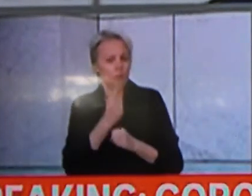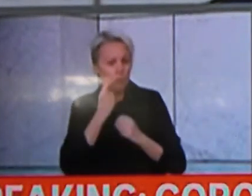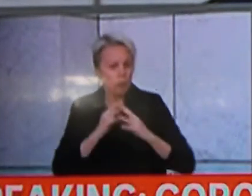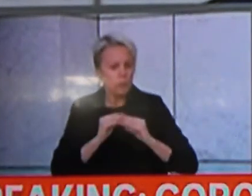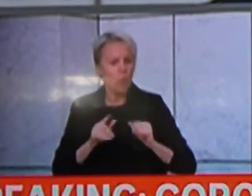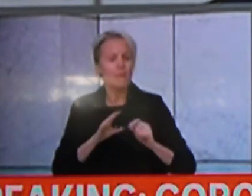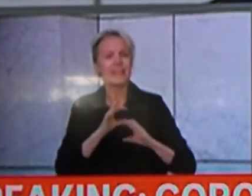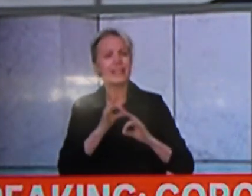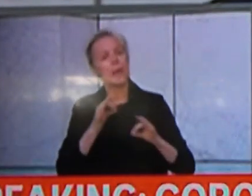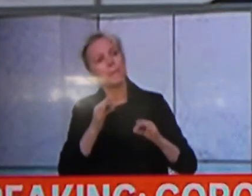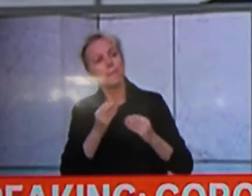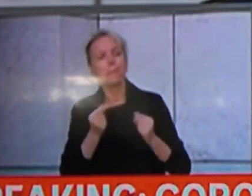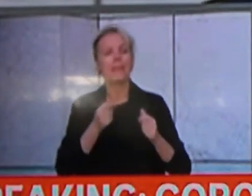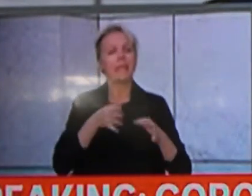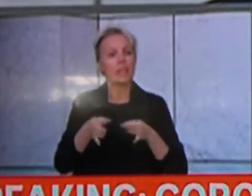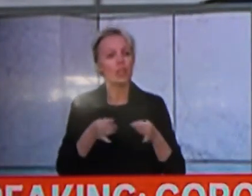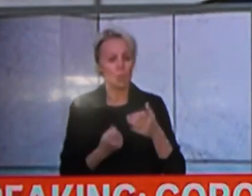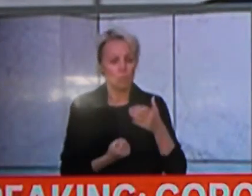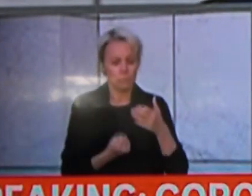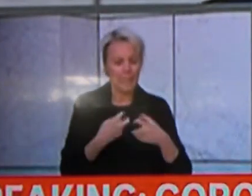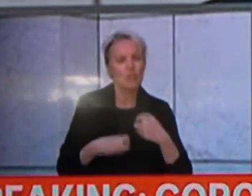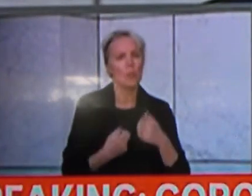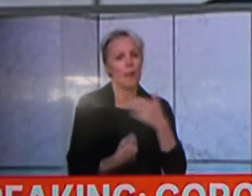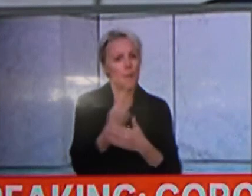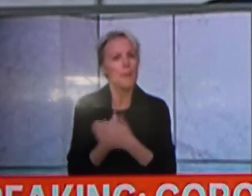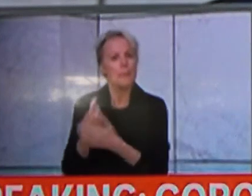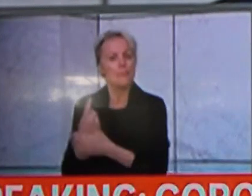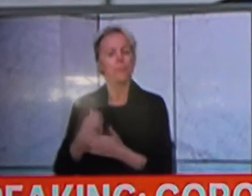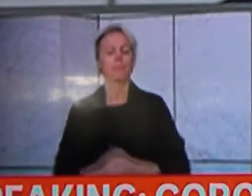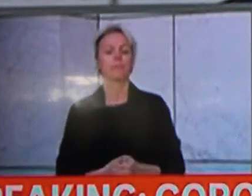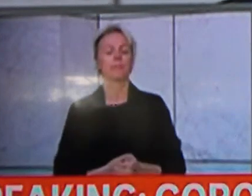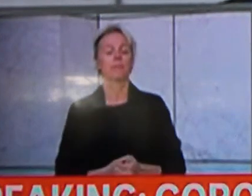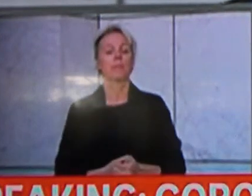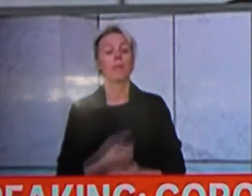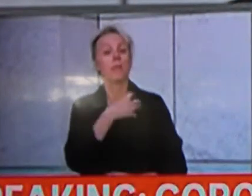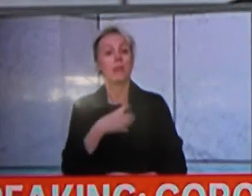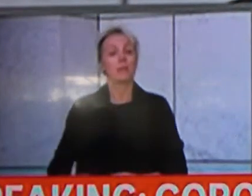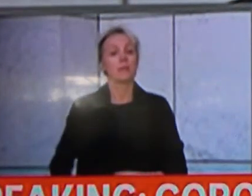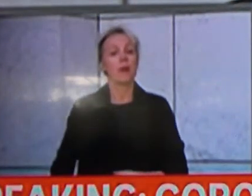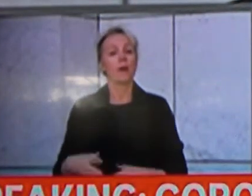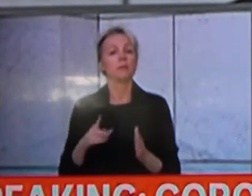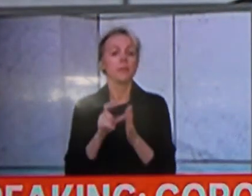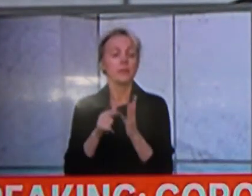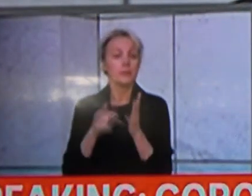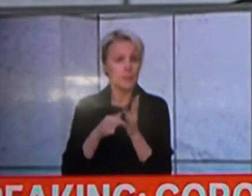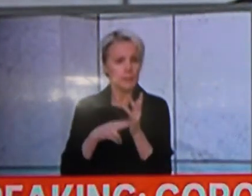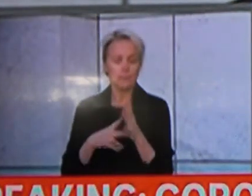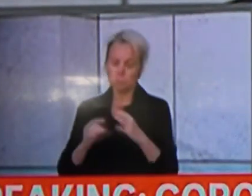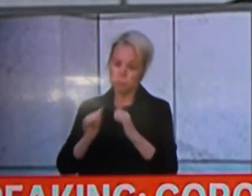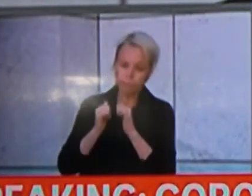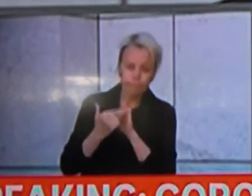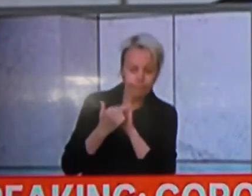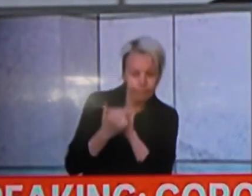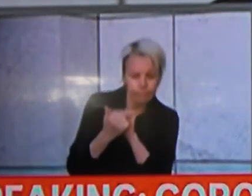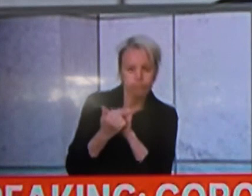those logistical challenges that are being presented. And the Minister for Home Affairs, Peter Dutton, has been, together with his department, working closely